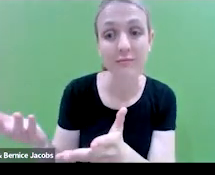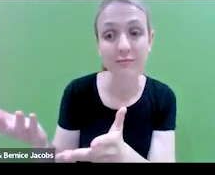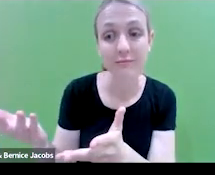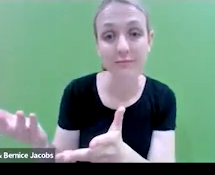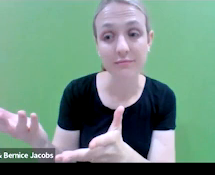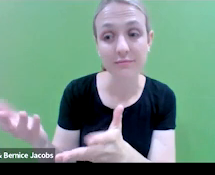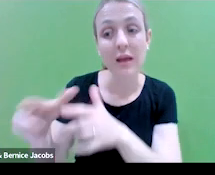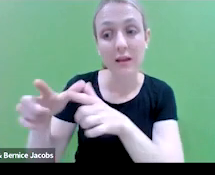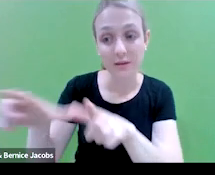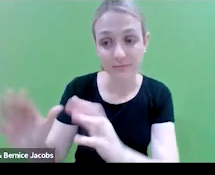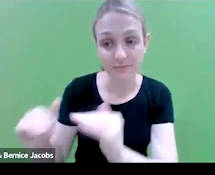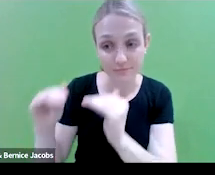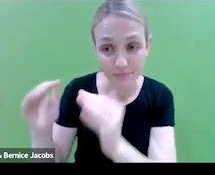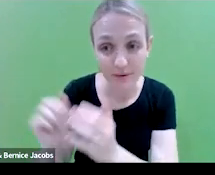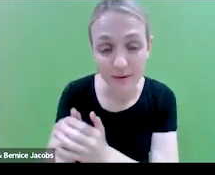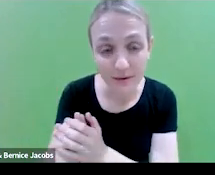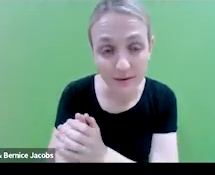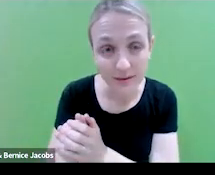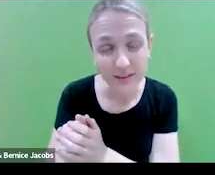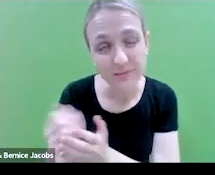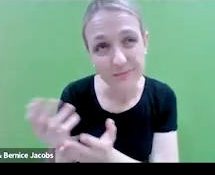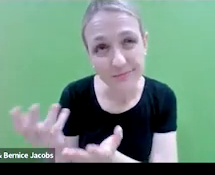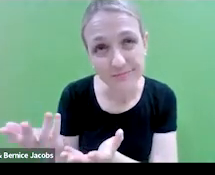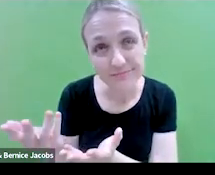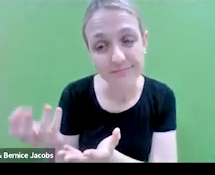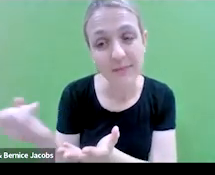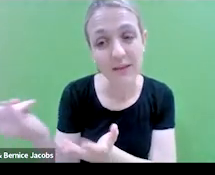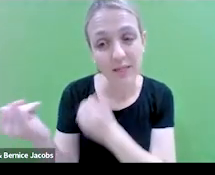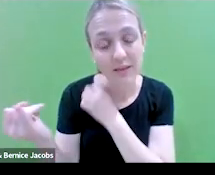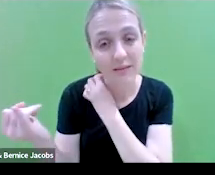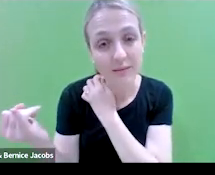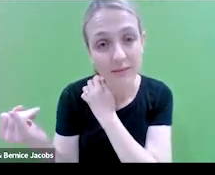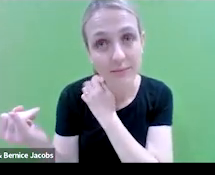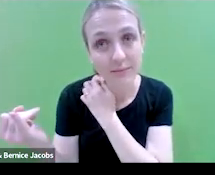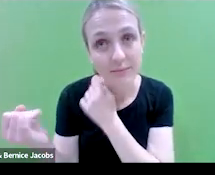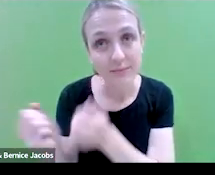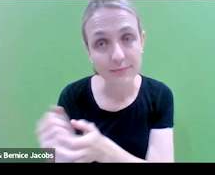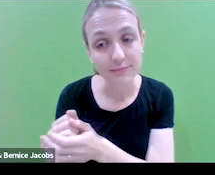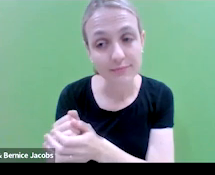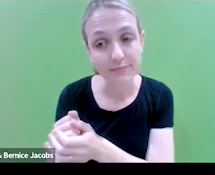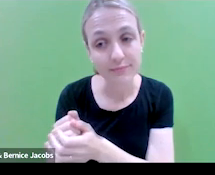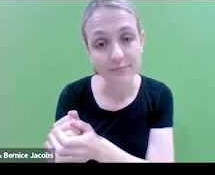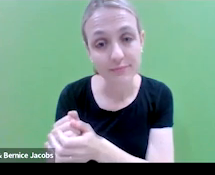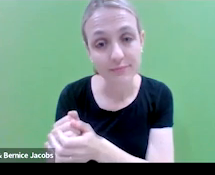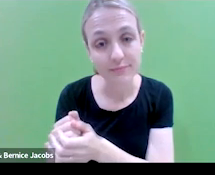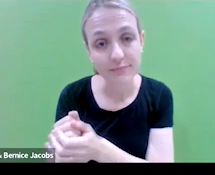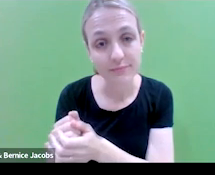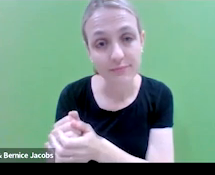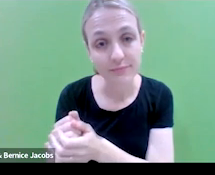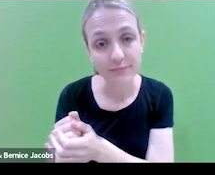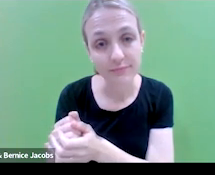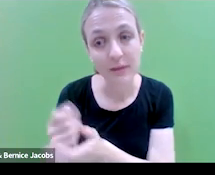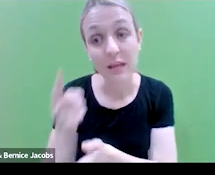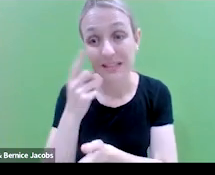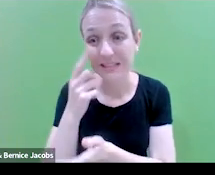level? Because even as a working professional, I find there's a lot of, they may have some